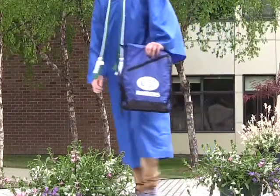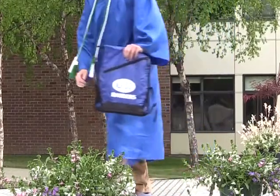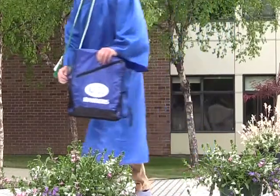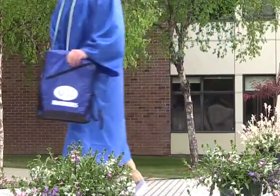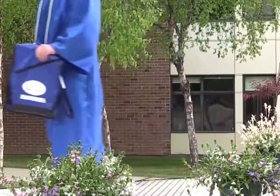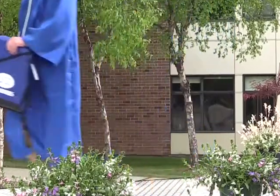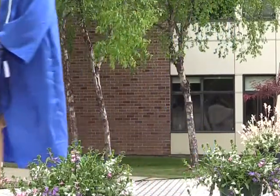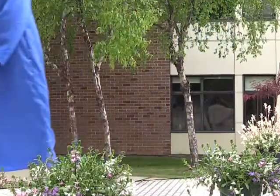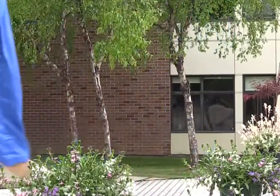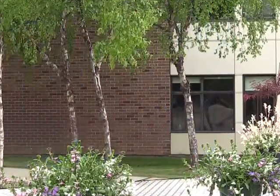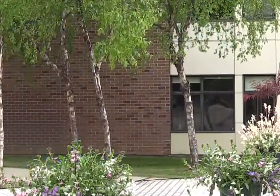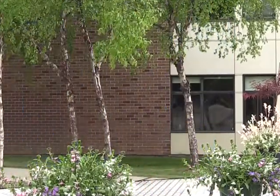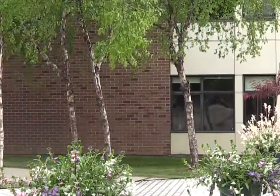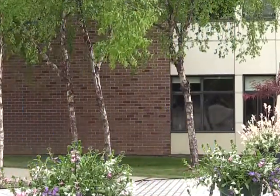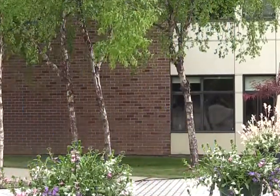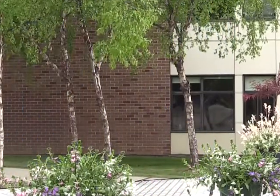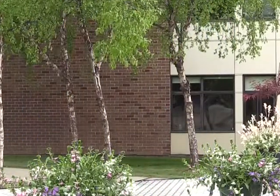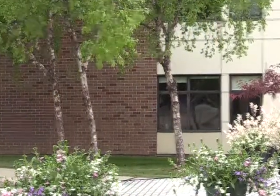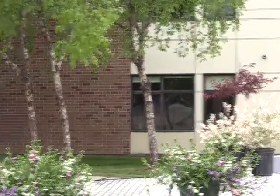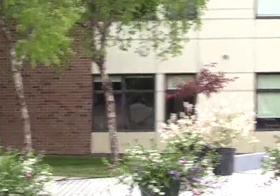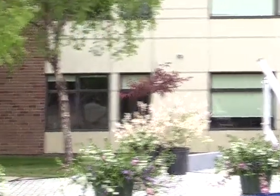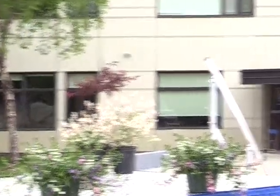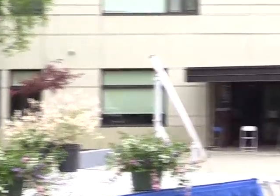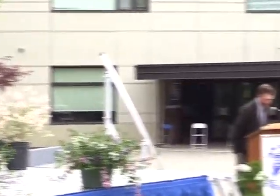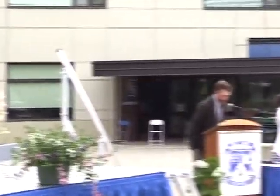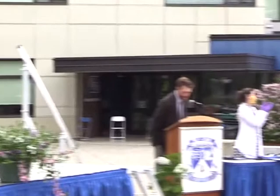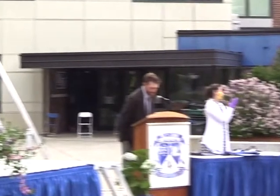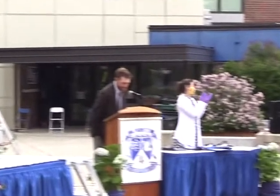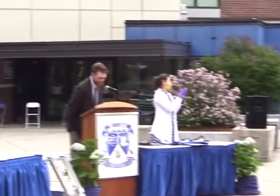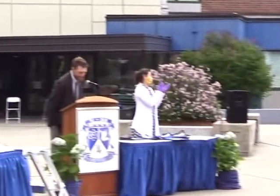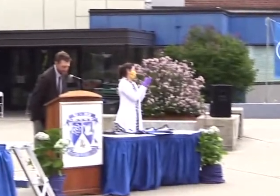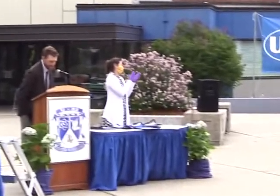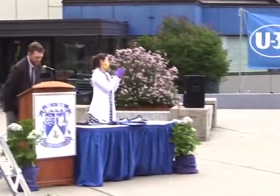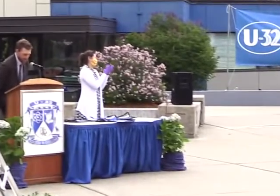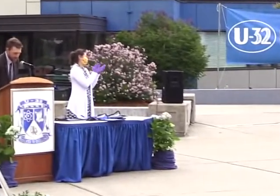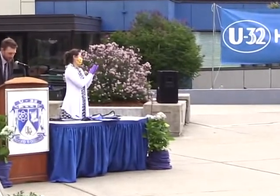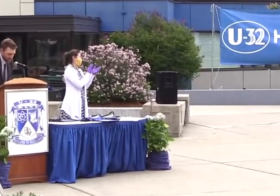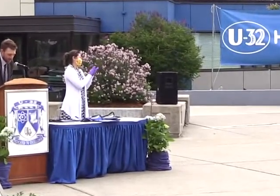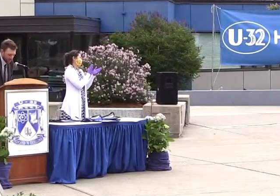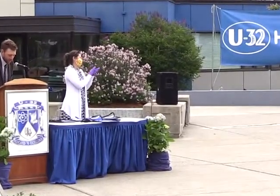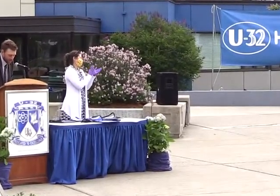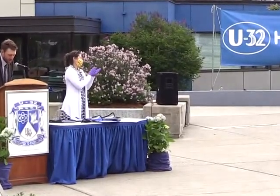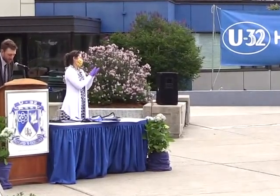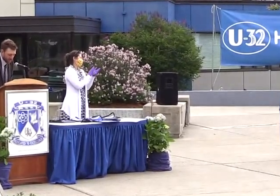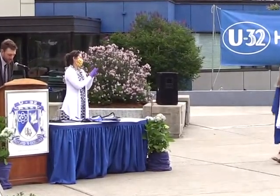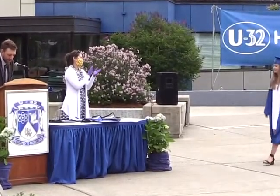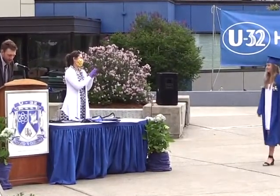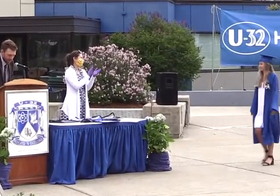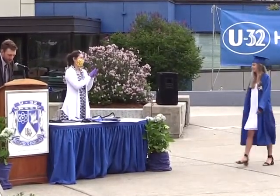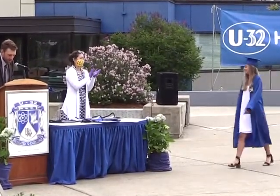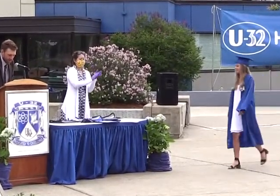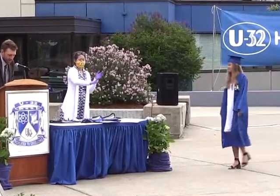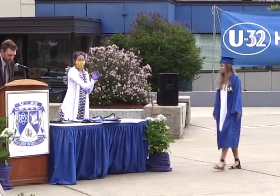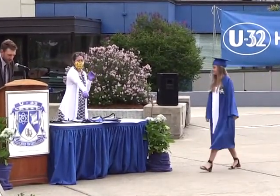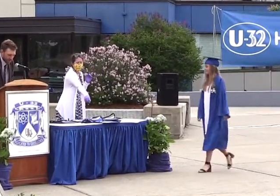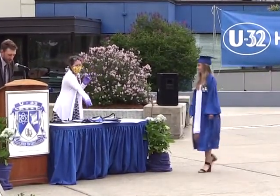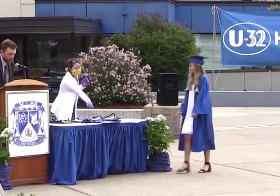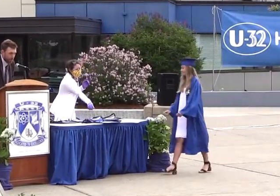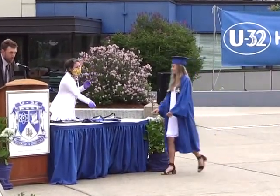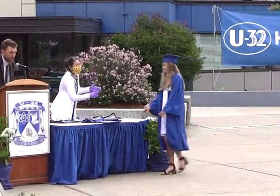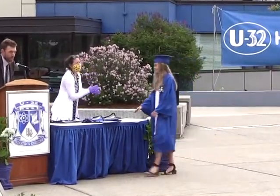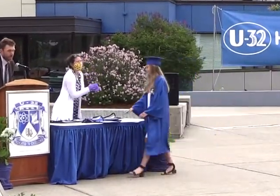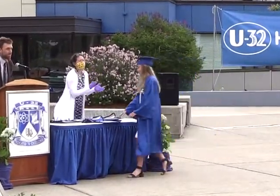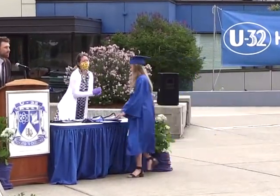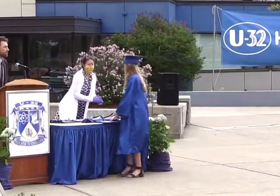Ella Elizabeth Lyford. Joining Ella on stage is her mother, Alicia Lyford, the East Montpelier Elementary